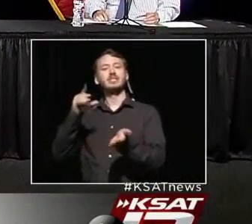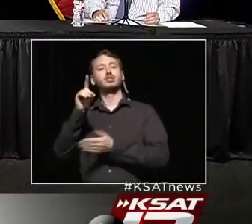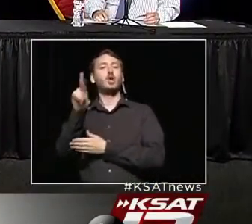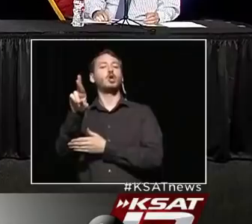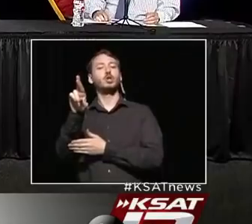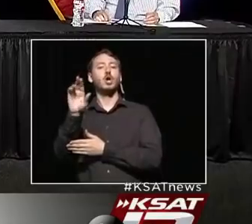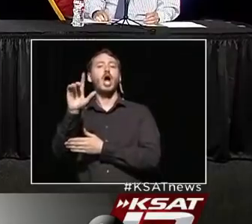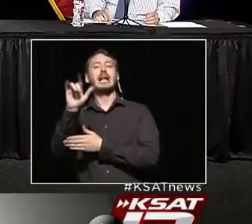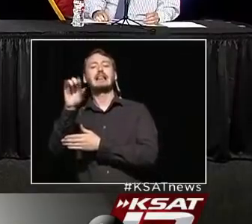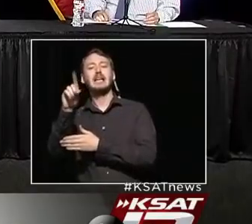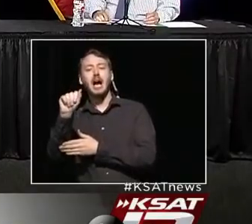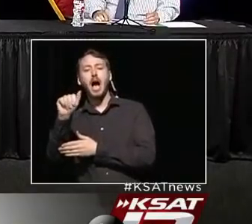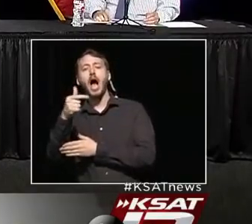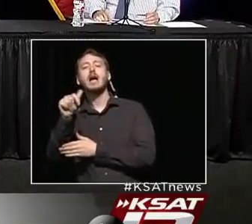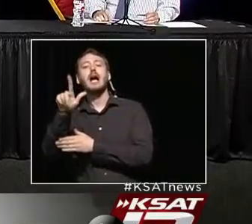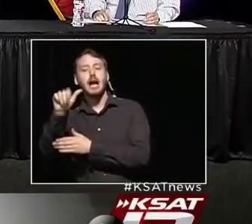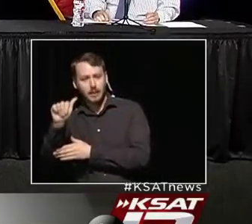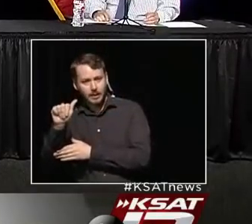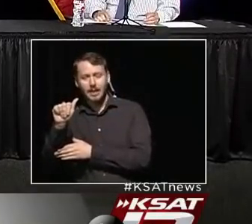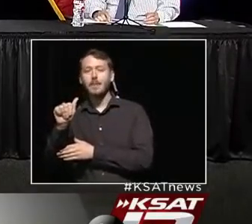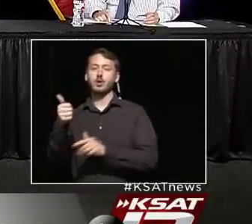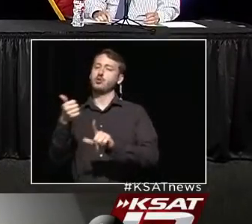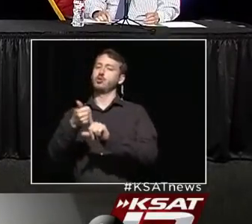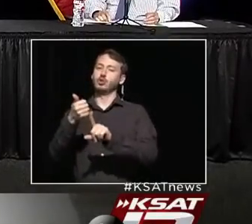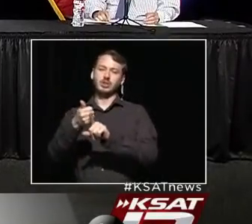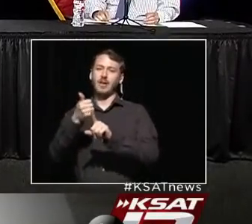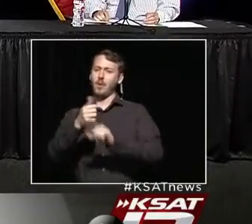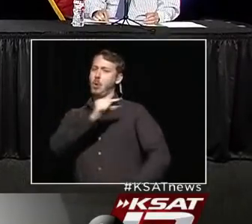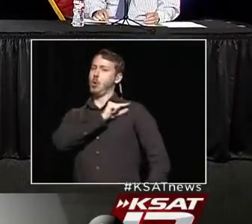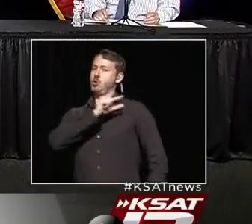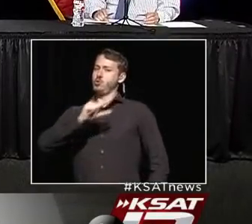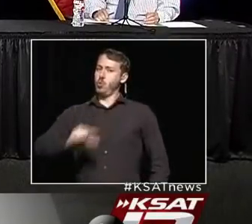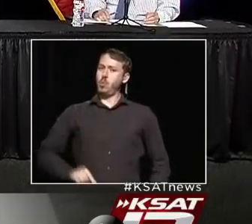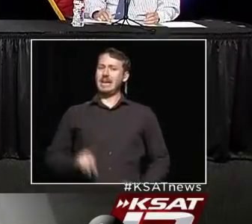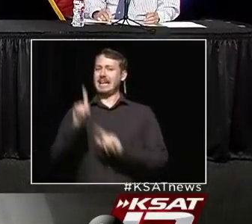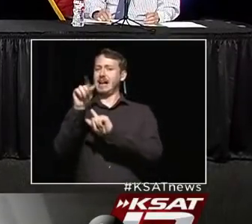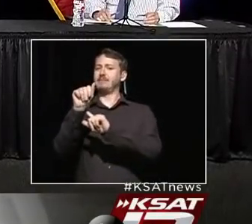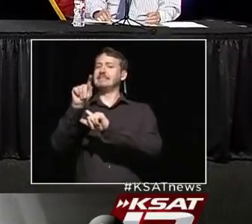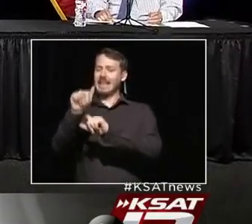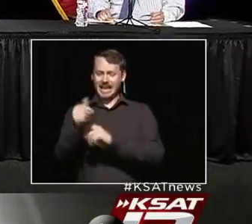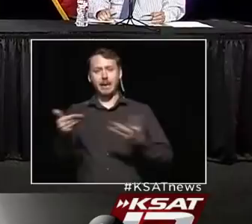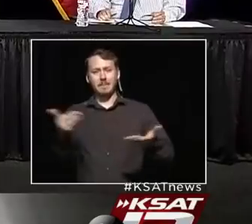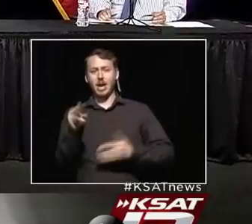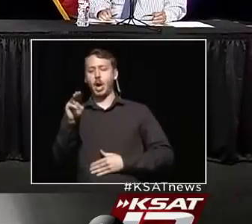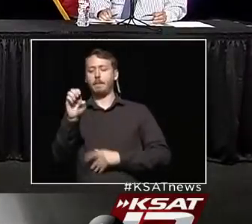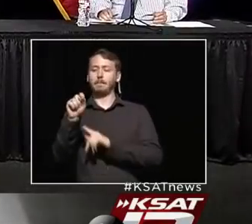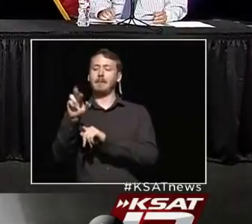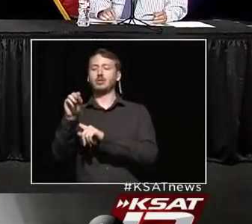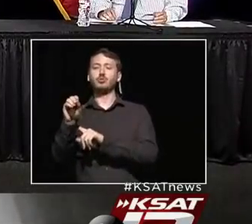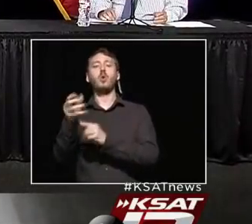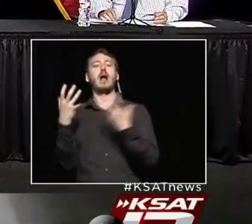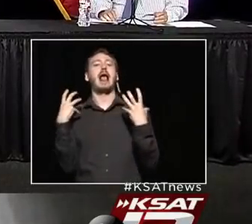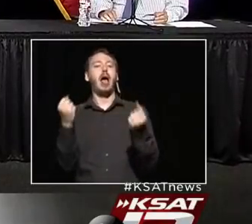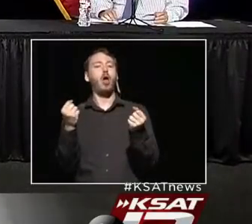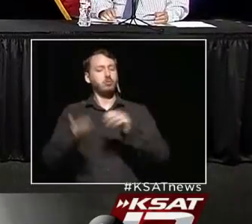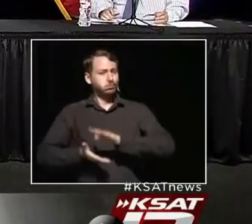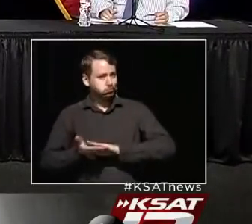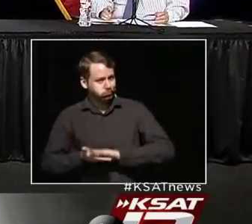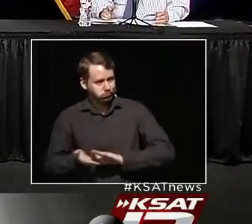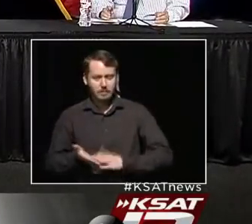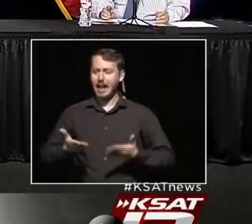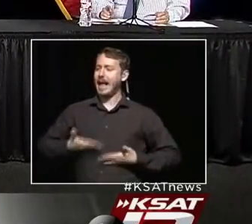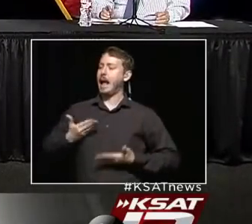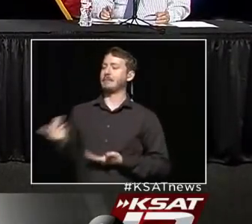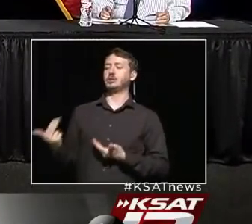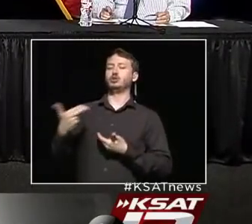of informatics at San Antonio Metro Health, and she is the queen of data here in our Metro Health operations. So glad to have her with us. And this